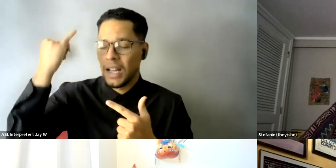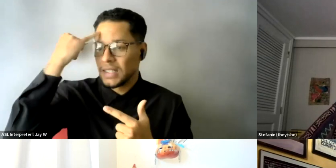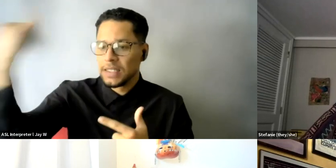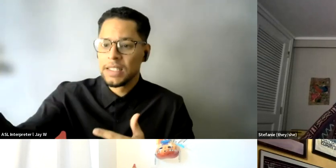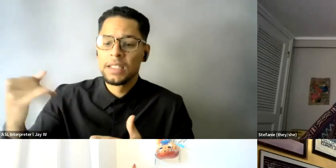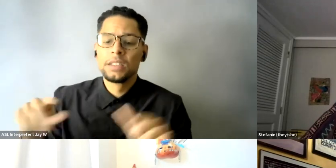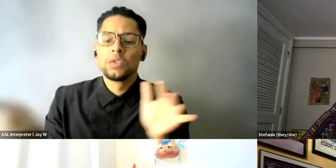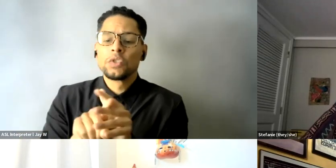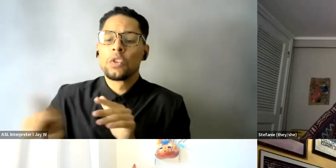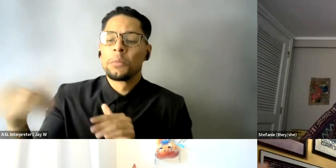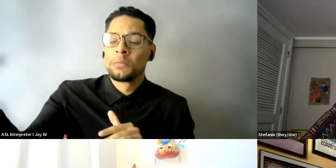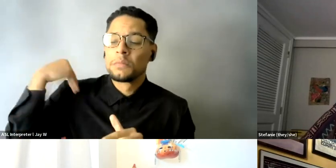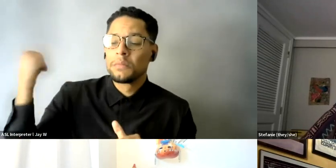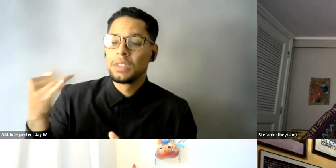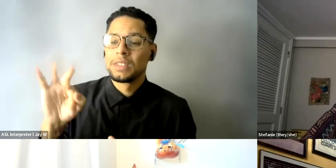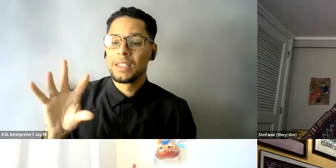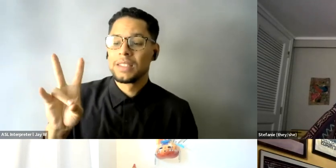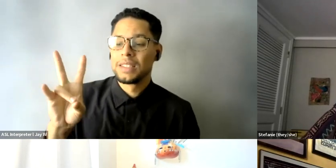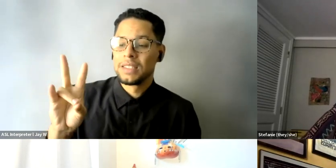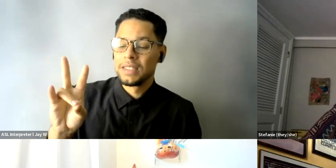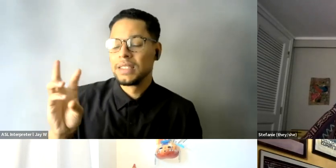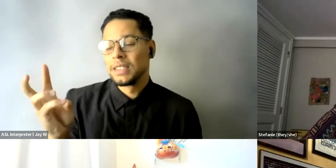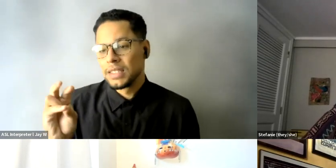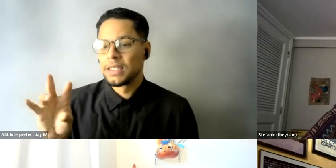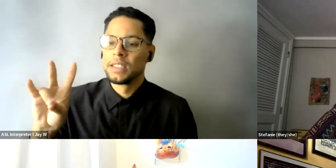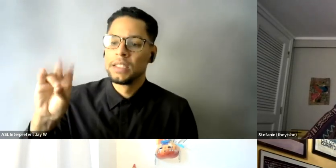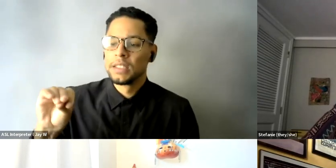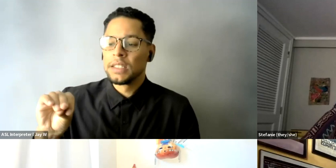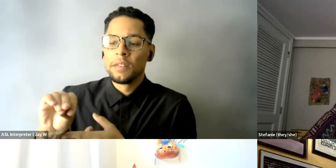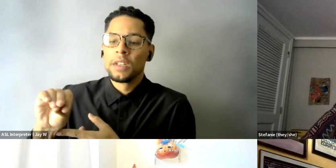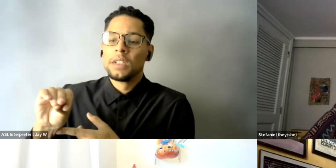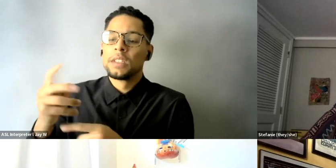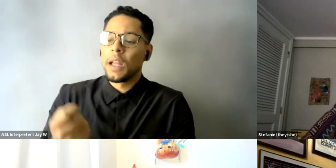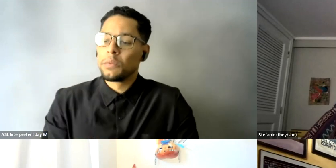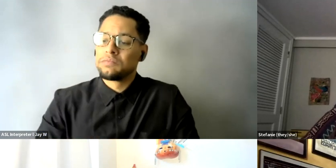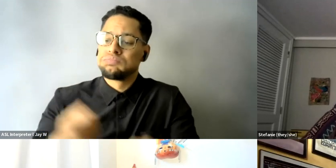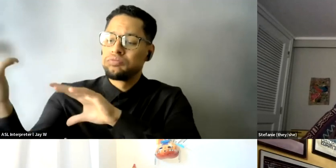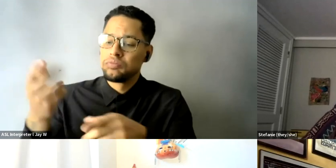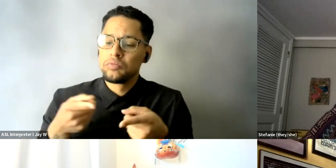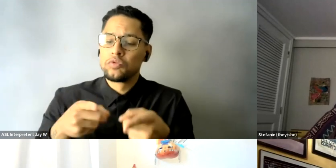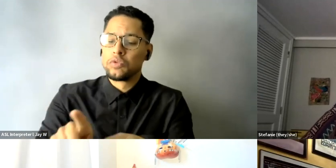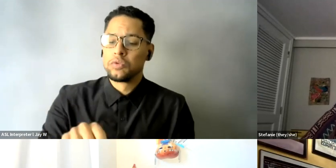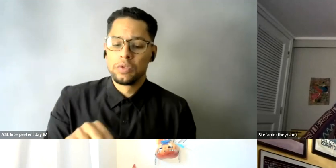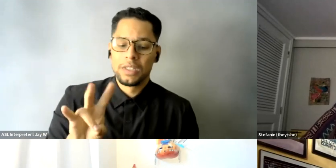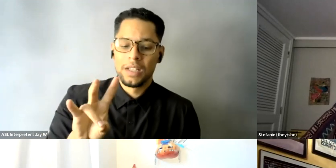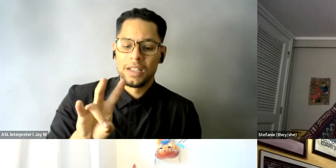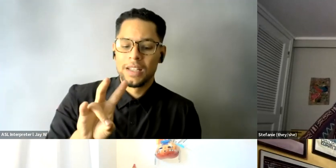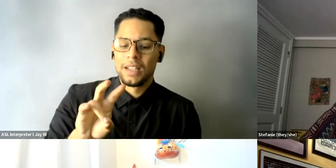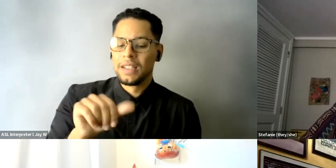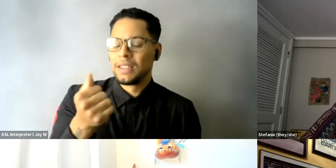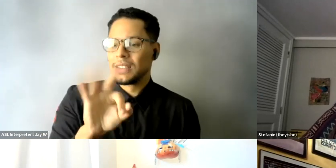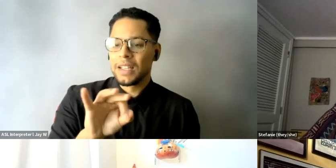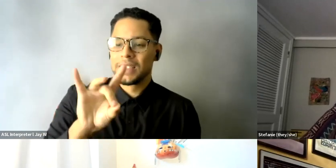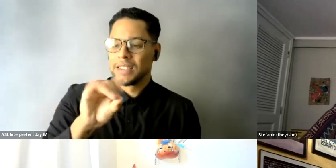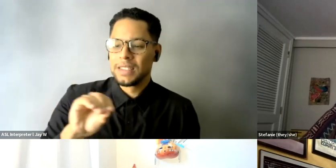and 70s that were crushed in the 1980s with the rise of biopsychiatry and family systems, like